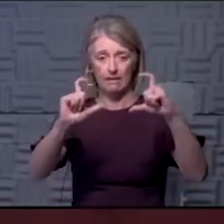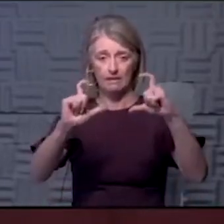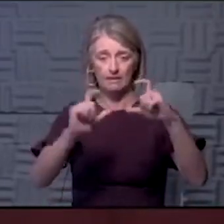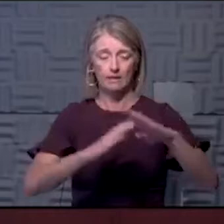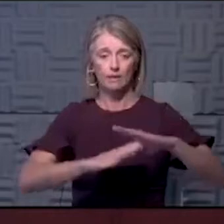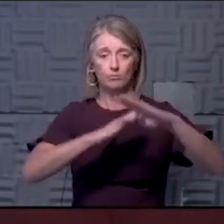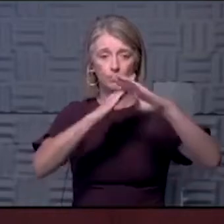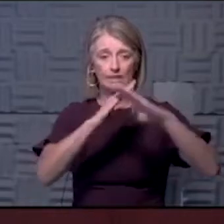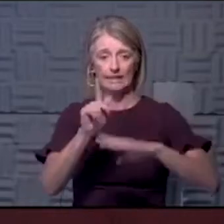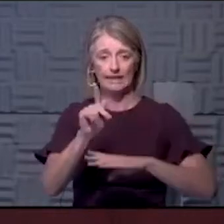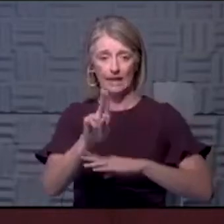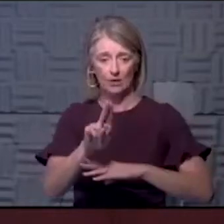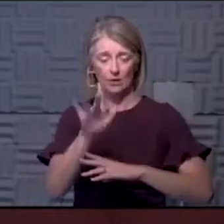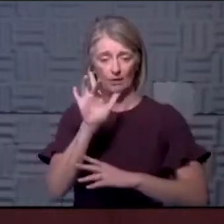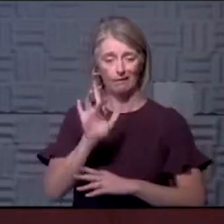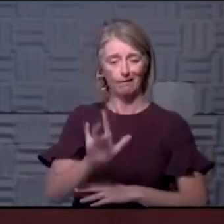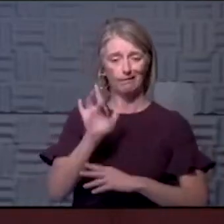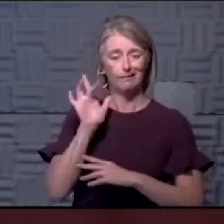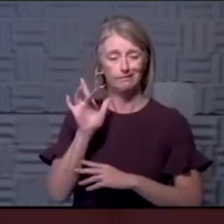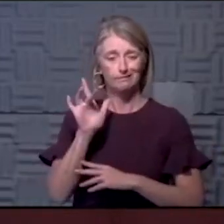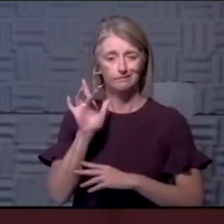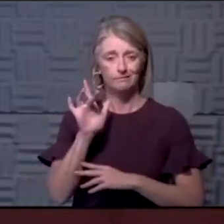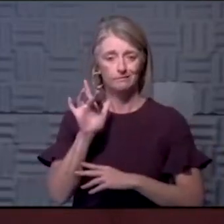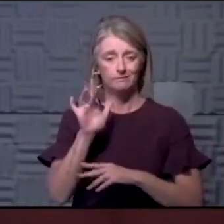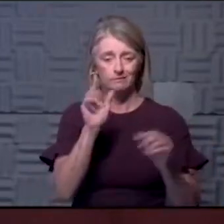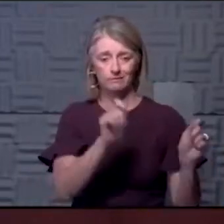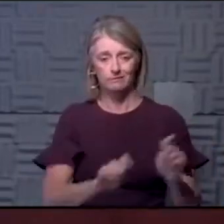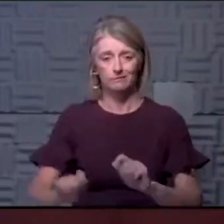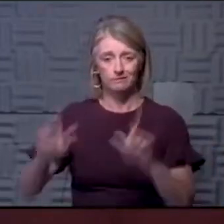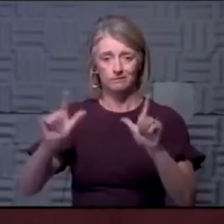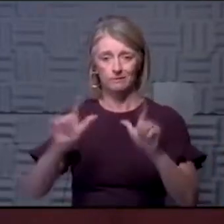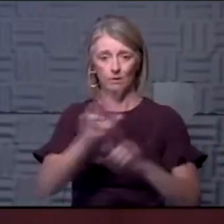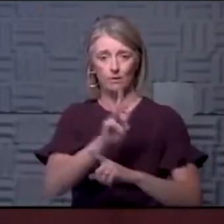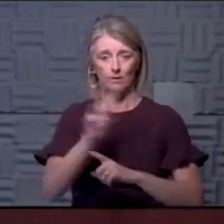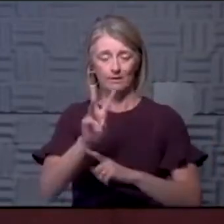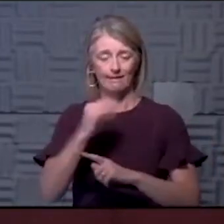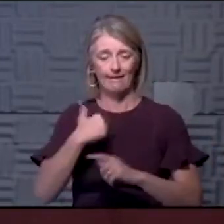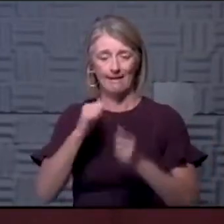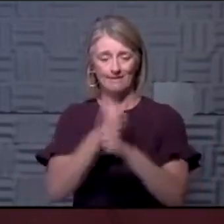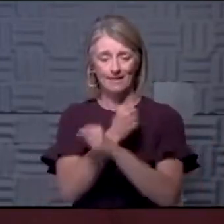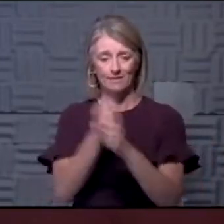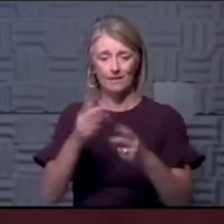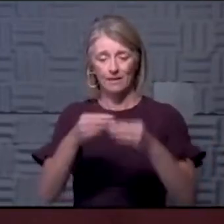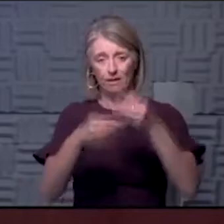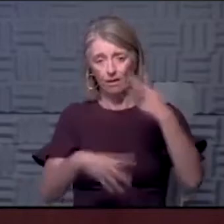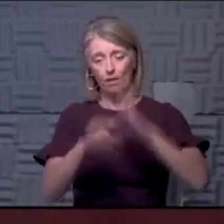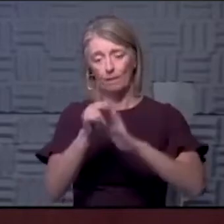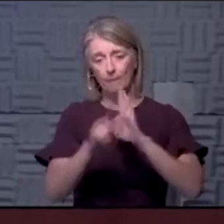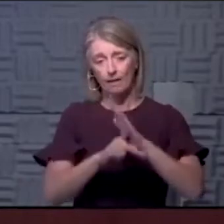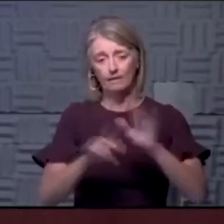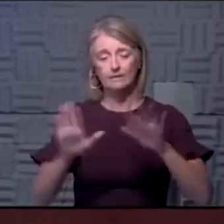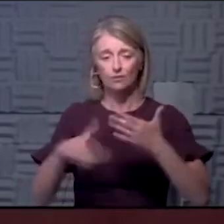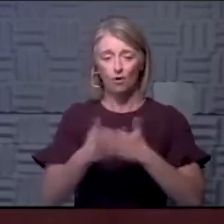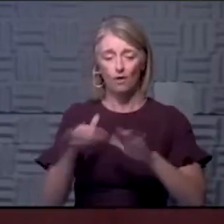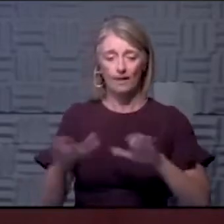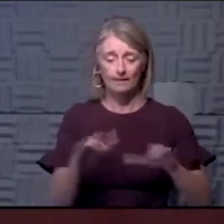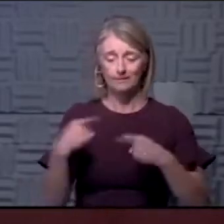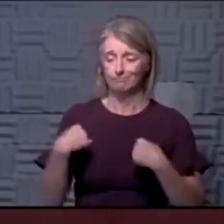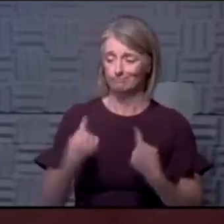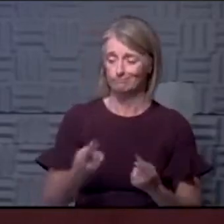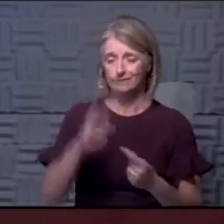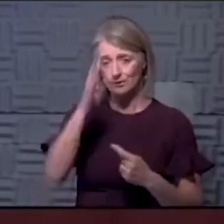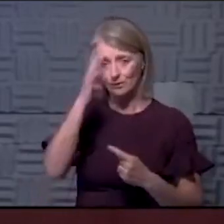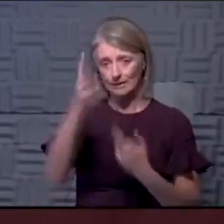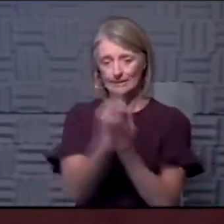says Protect KU, and if you click on that, that will take you to the website that really has everything from all our policies, all the activities we've done to